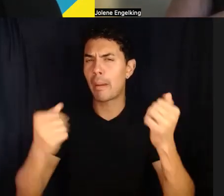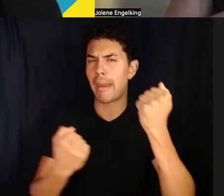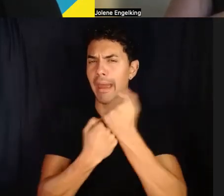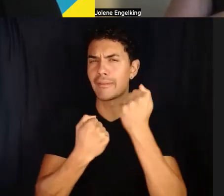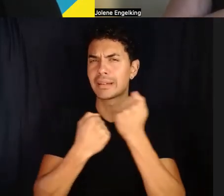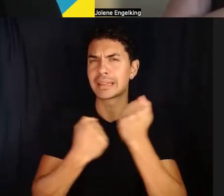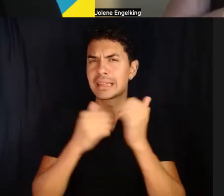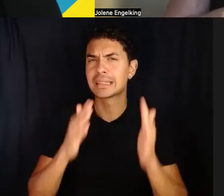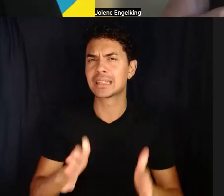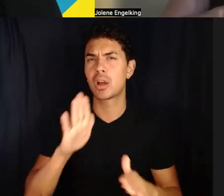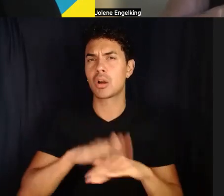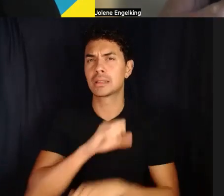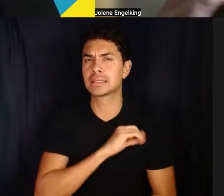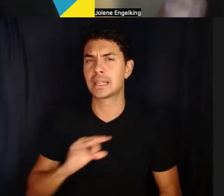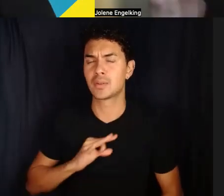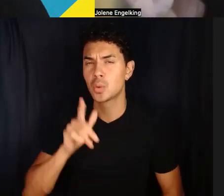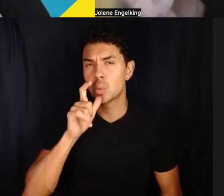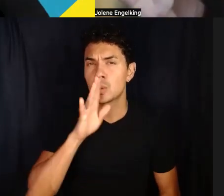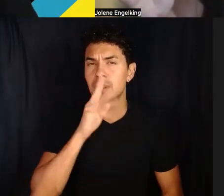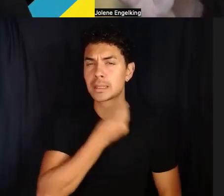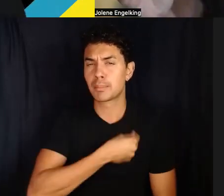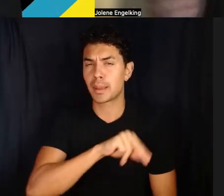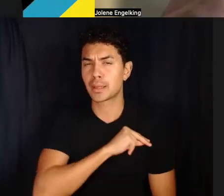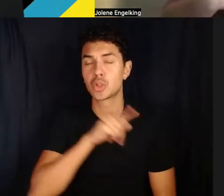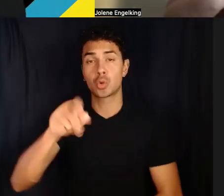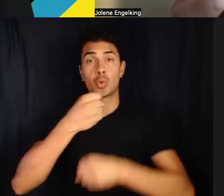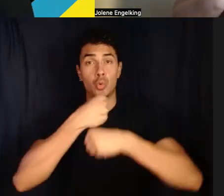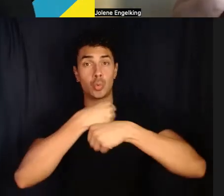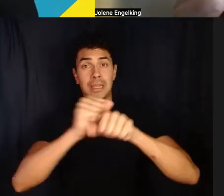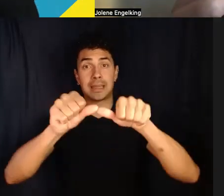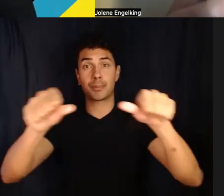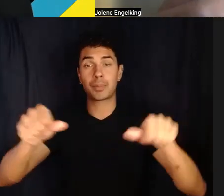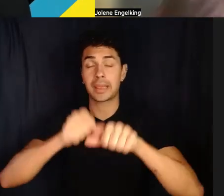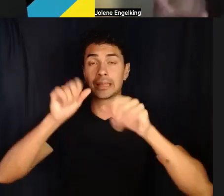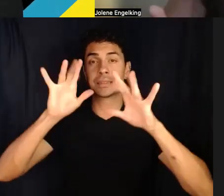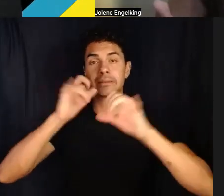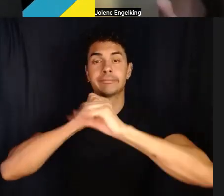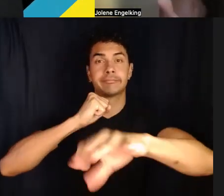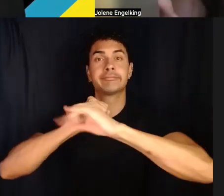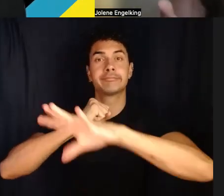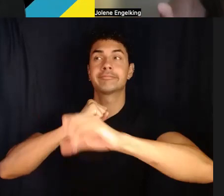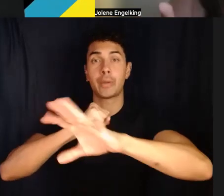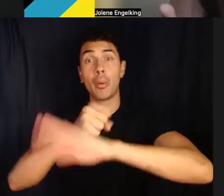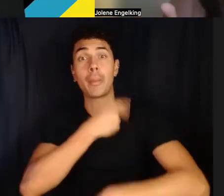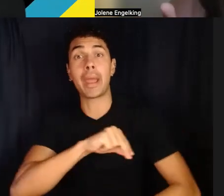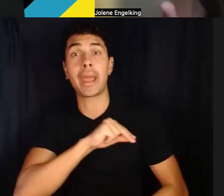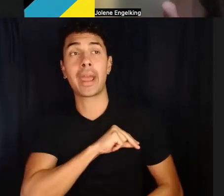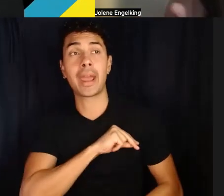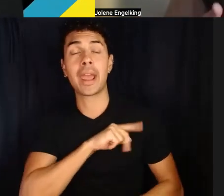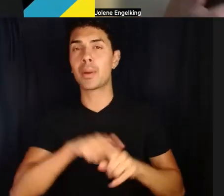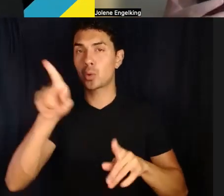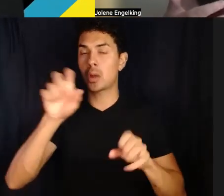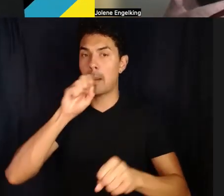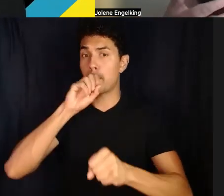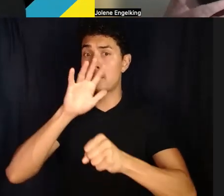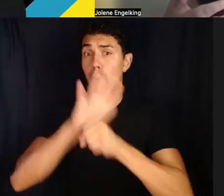spoke Spanish. And so they were creating this space, but they weren't able to actually live out what they were kind of promising to people.